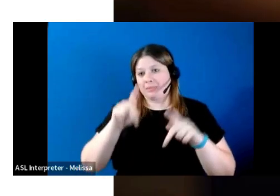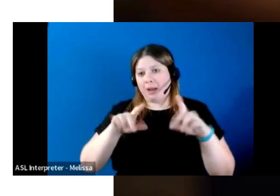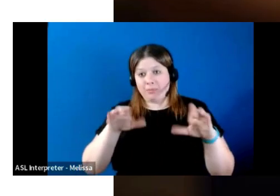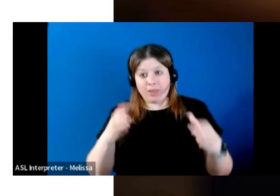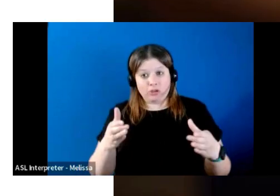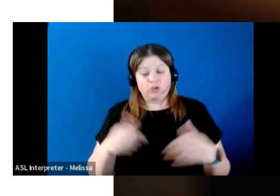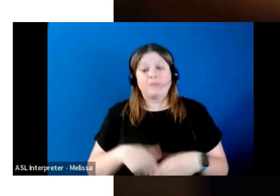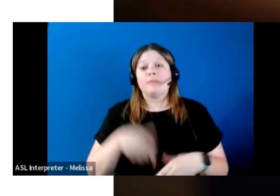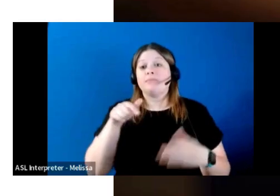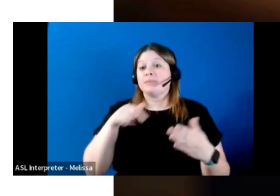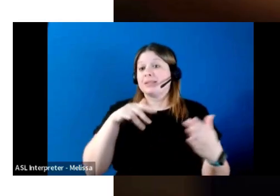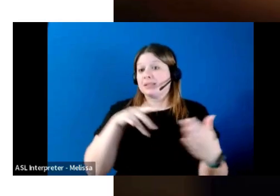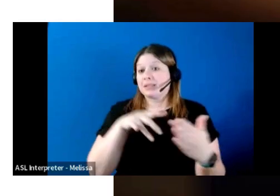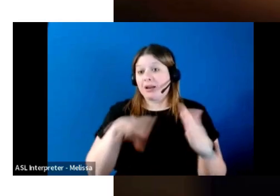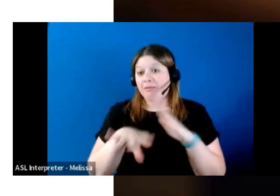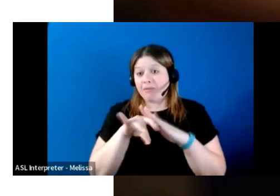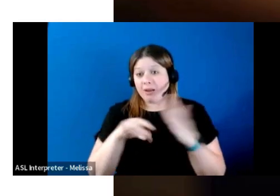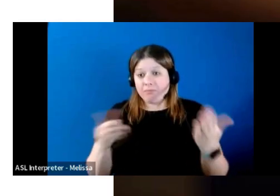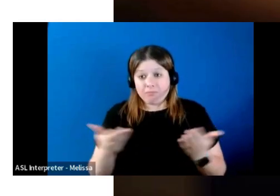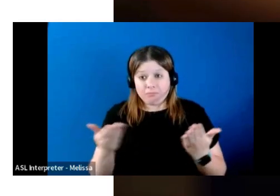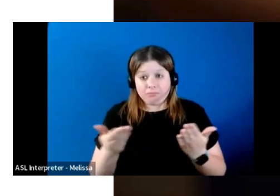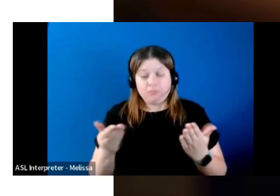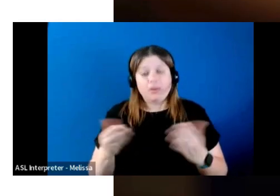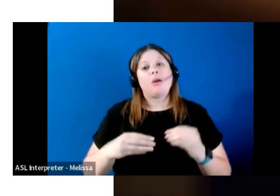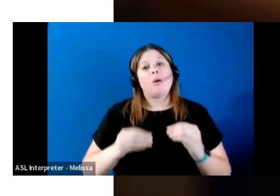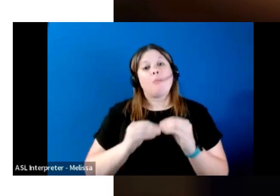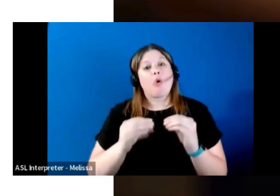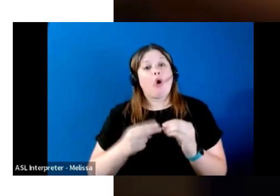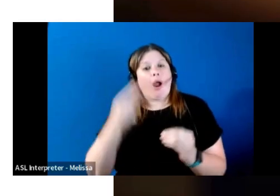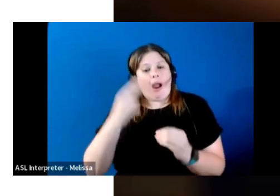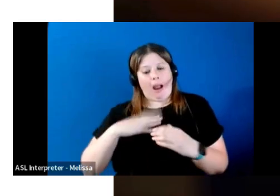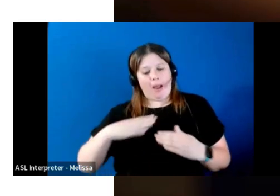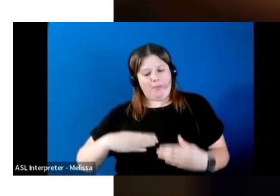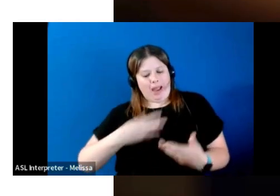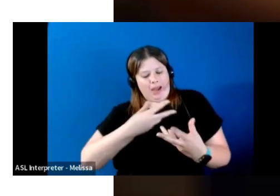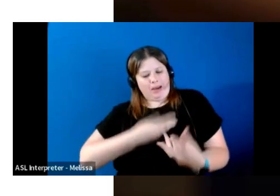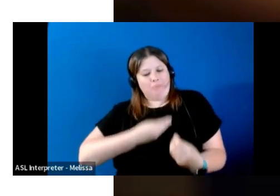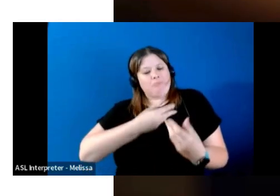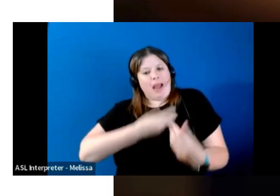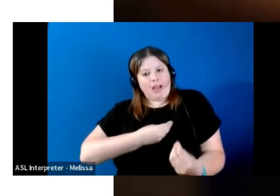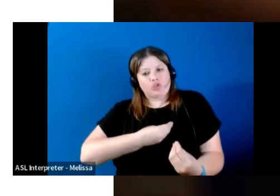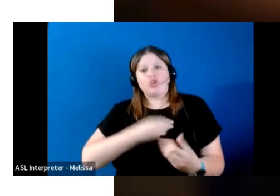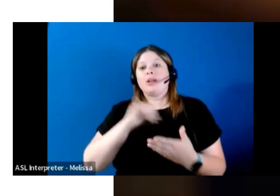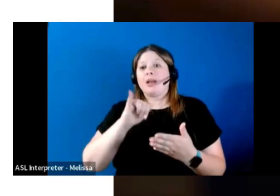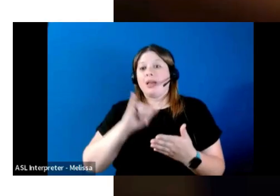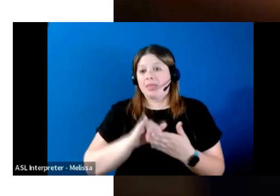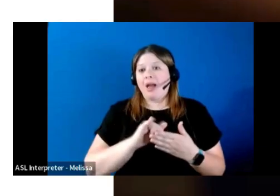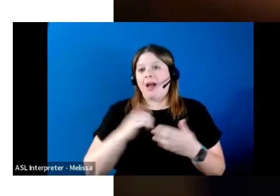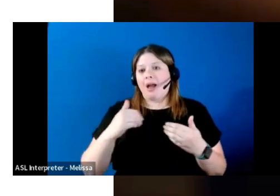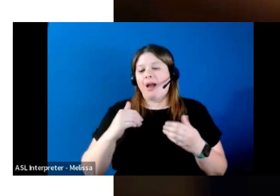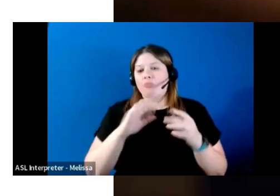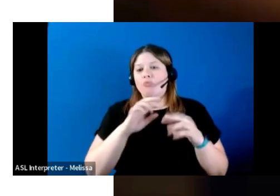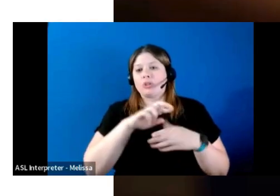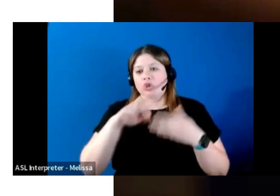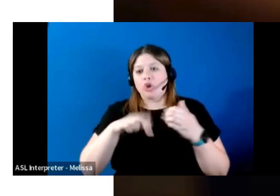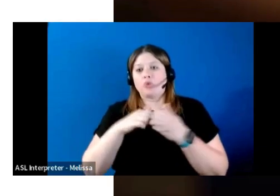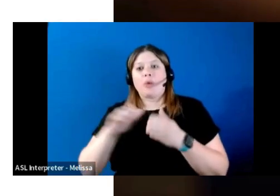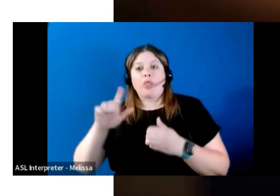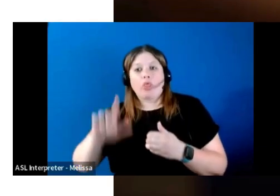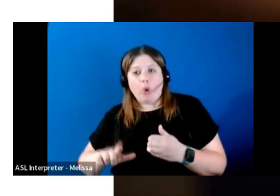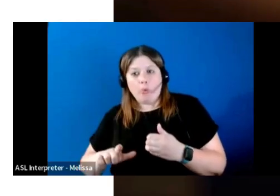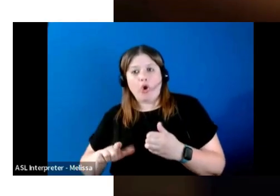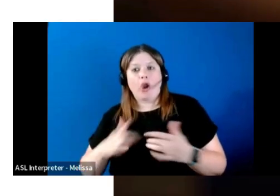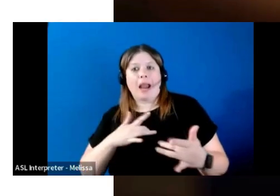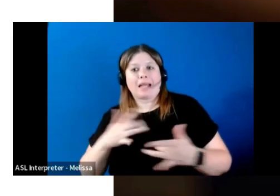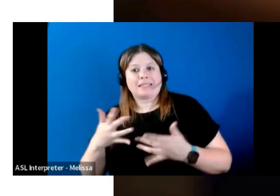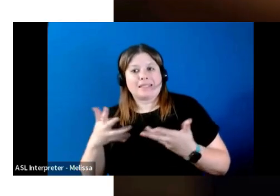this study was that higher body compassion was associated with lower anxiety and depression, lower